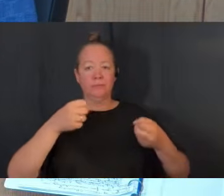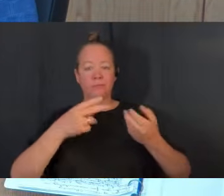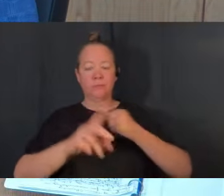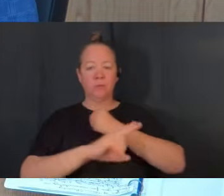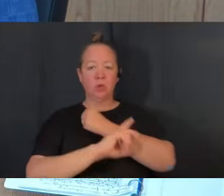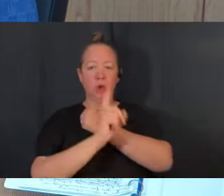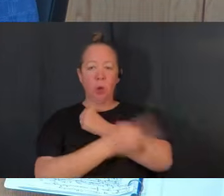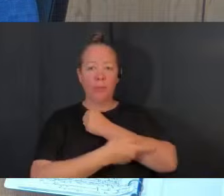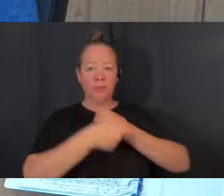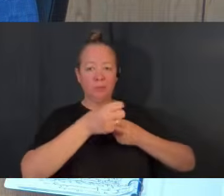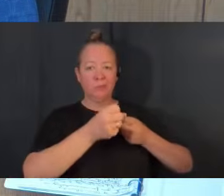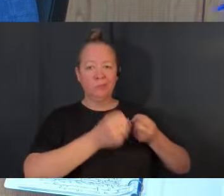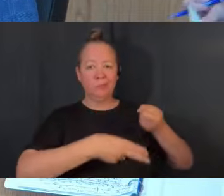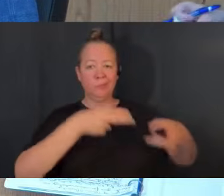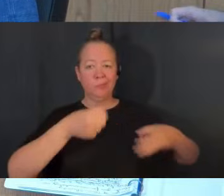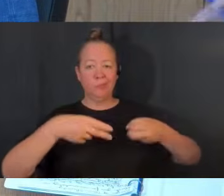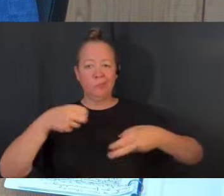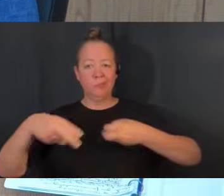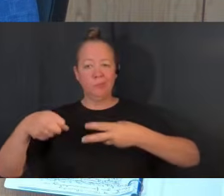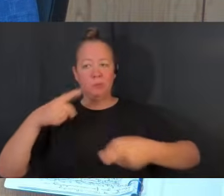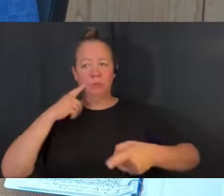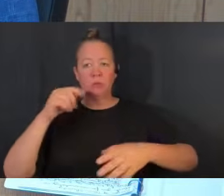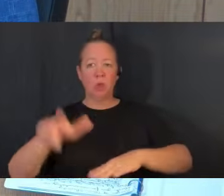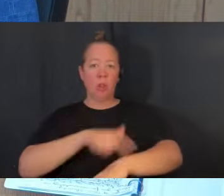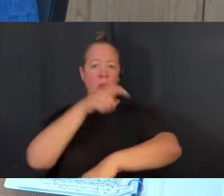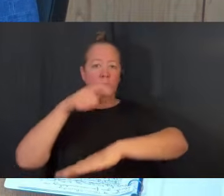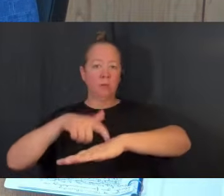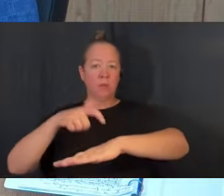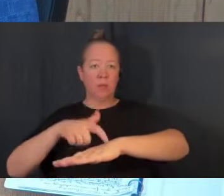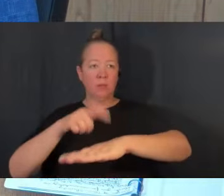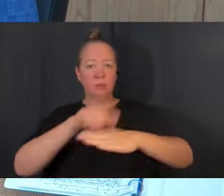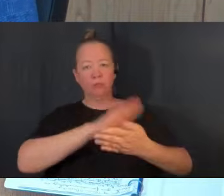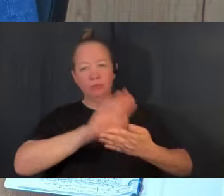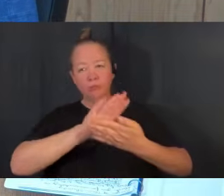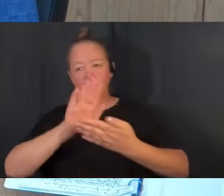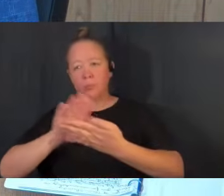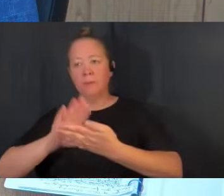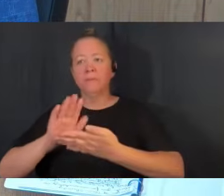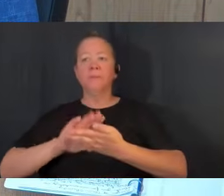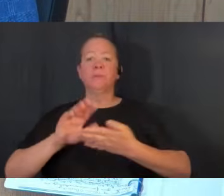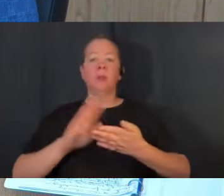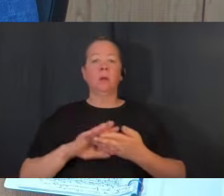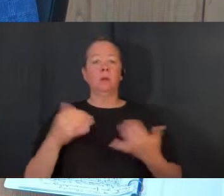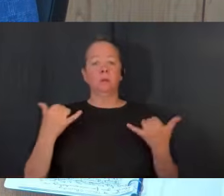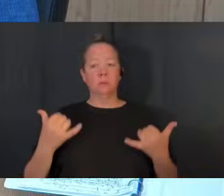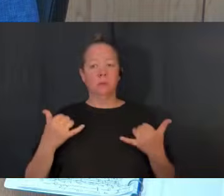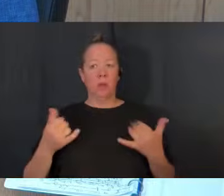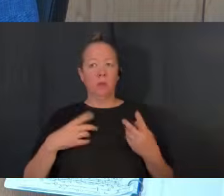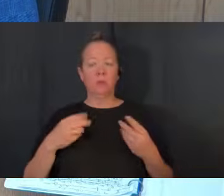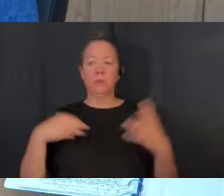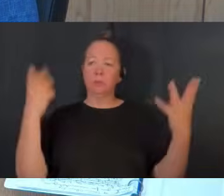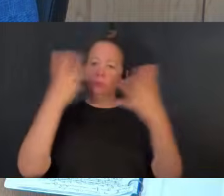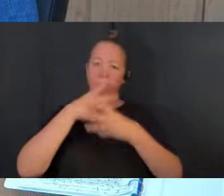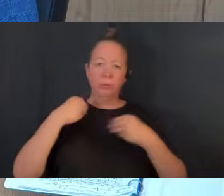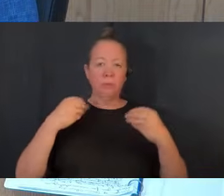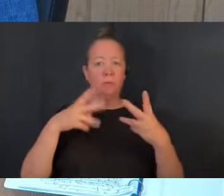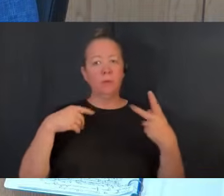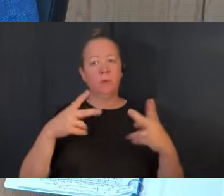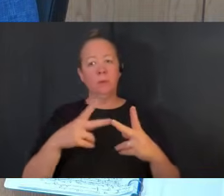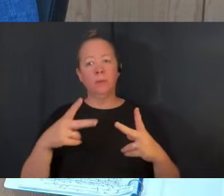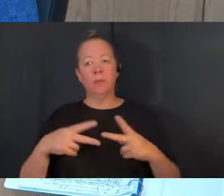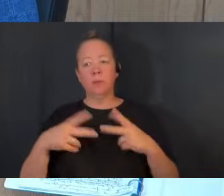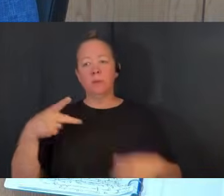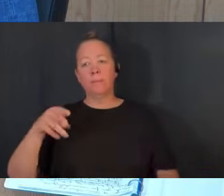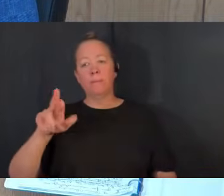up. Now it is a walkable small park trail that is a beautiful place